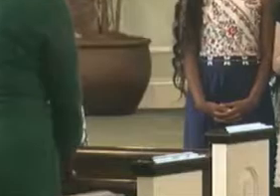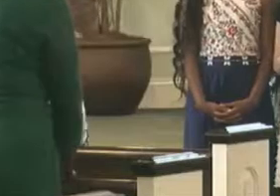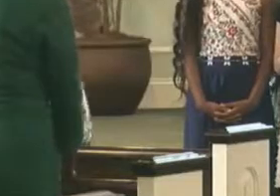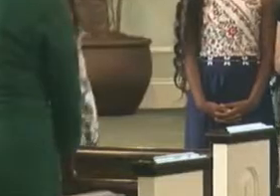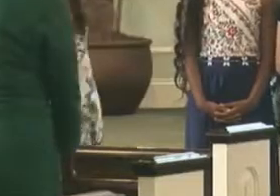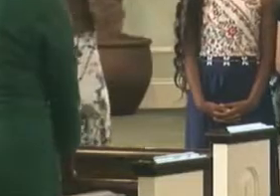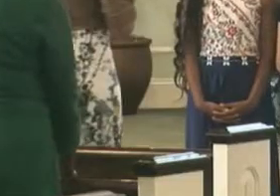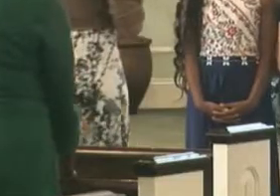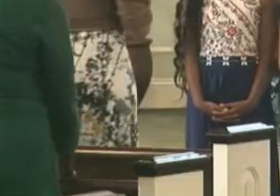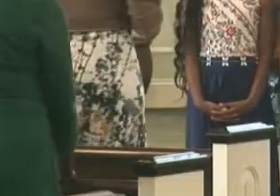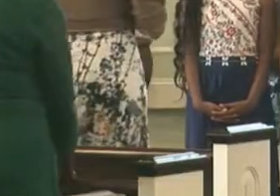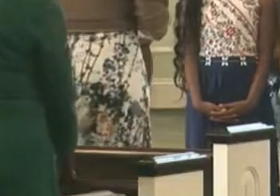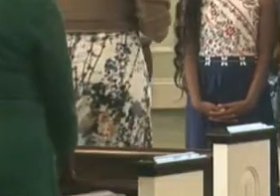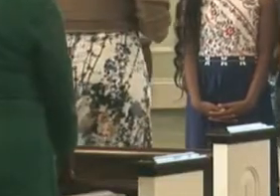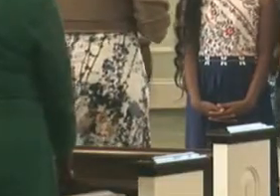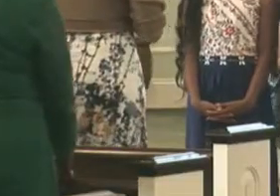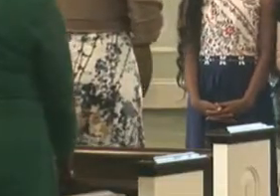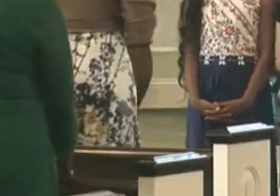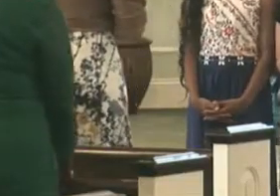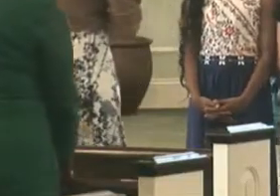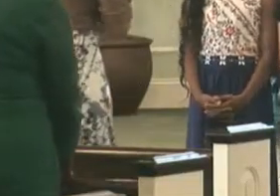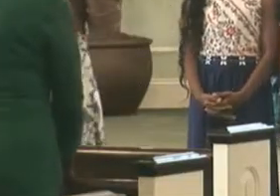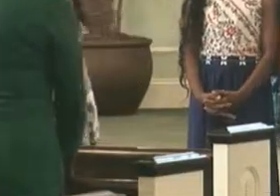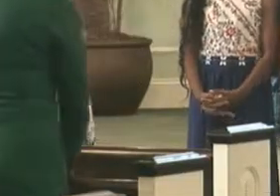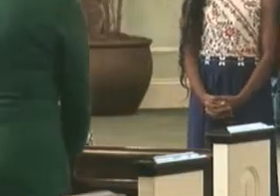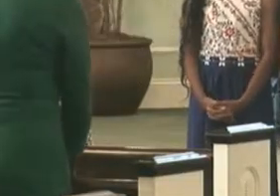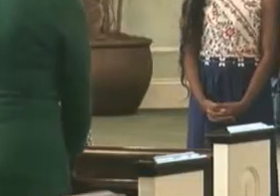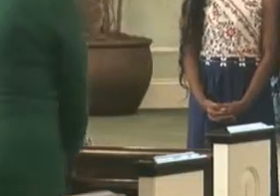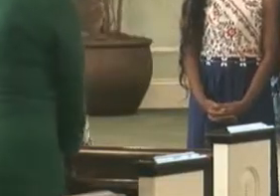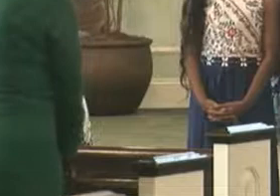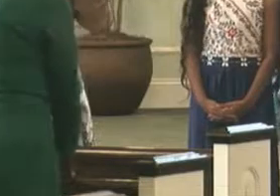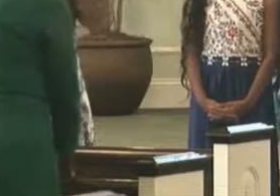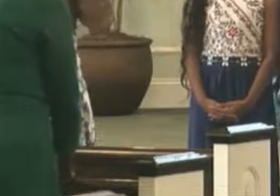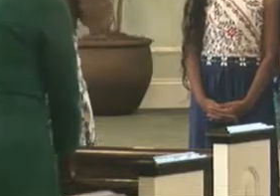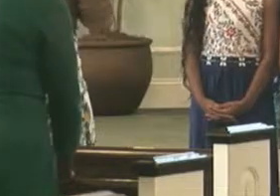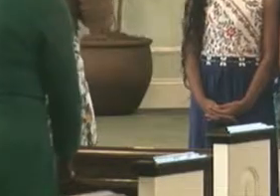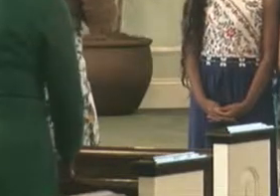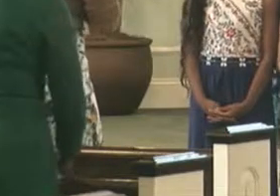Join us in singing our first worship song, It Is Well With My Soul.